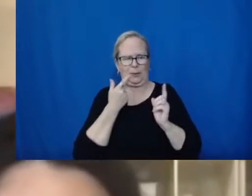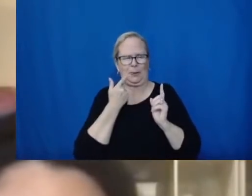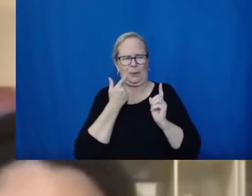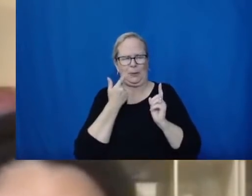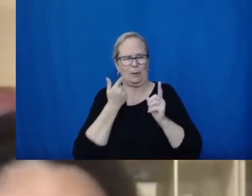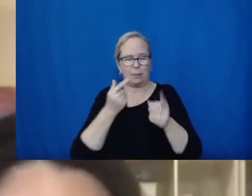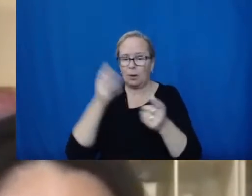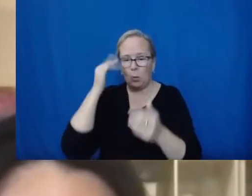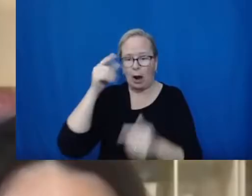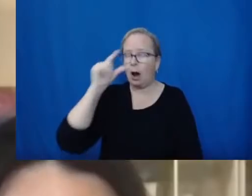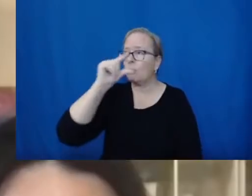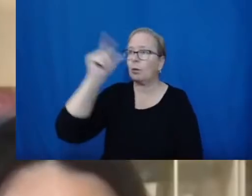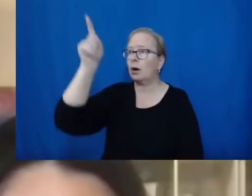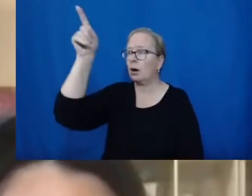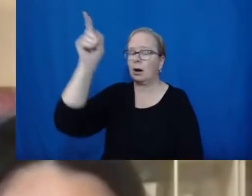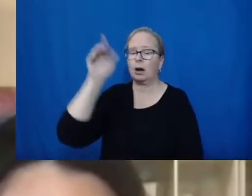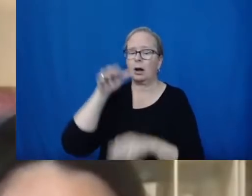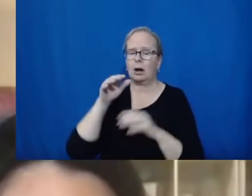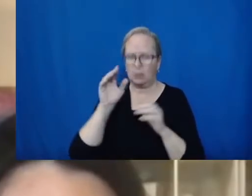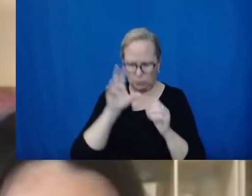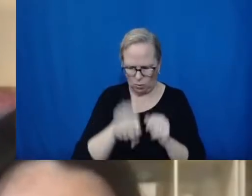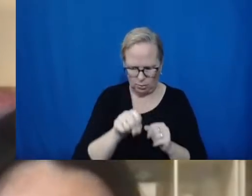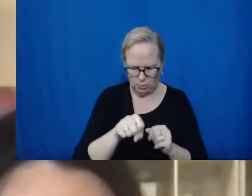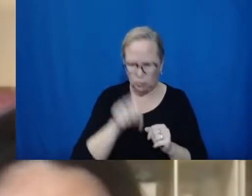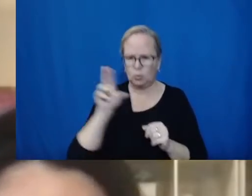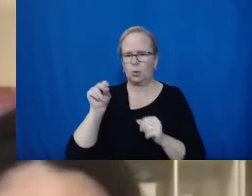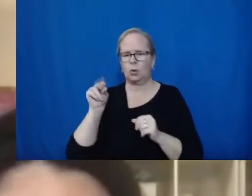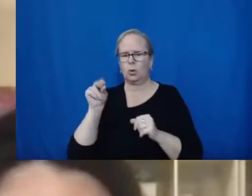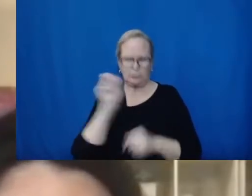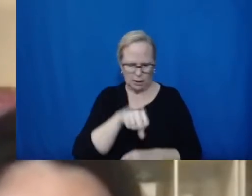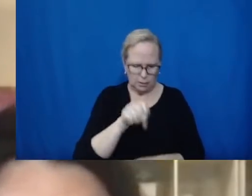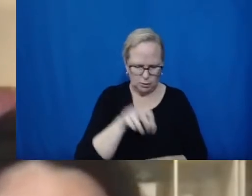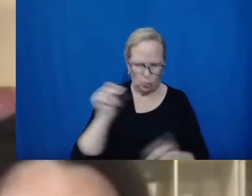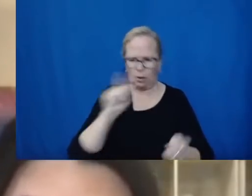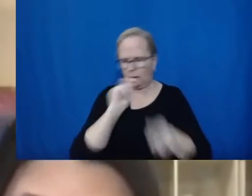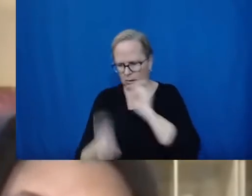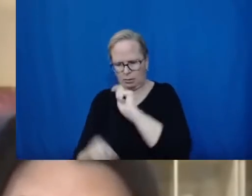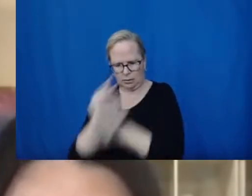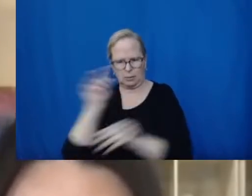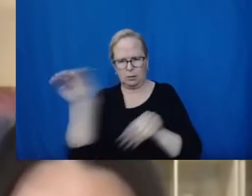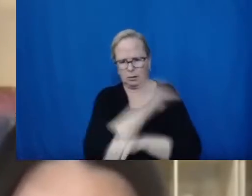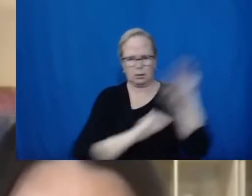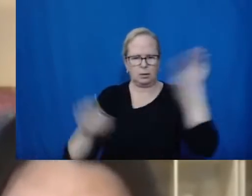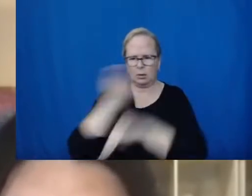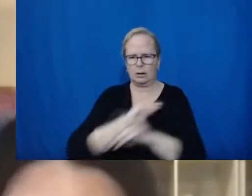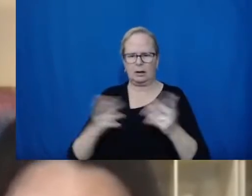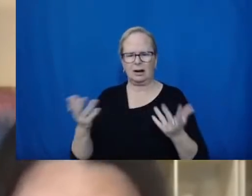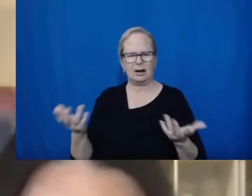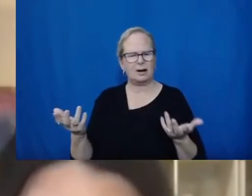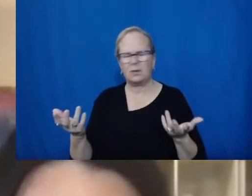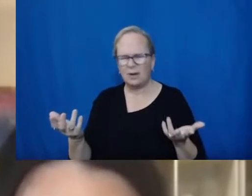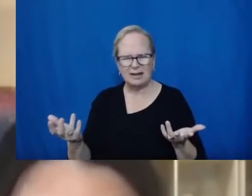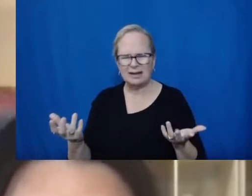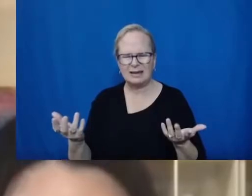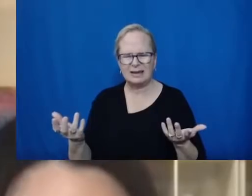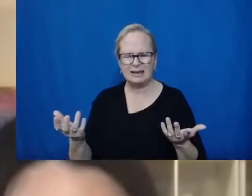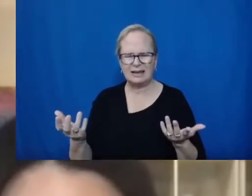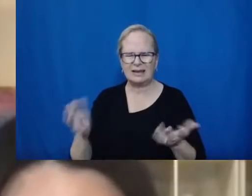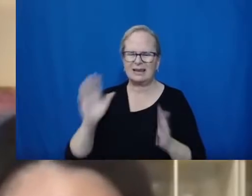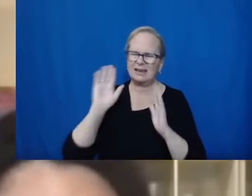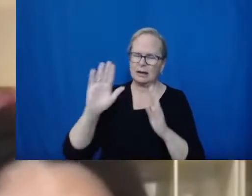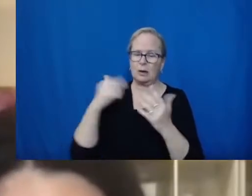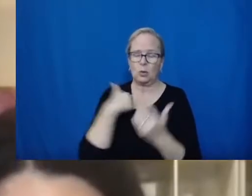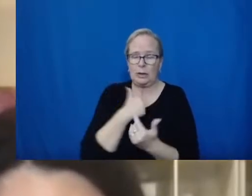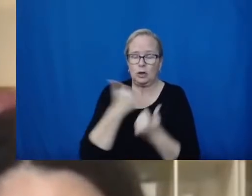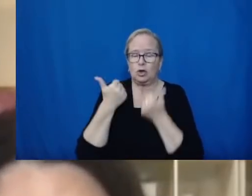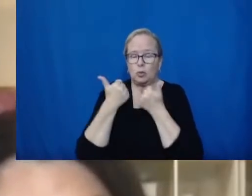notifying parents. You know, things change based on what they are doing, and we've been trying to replicate